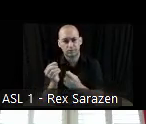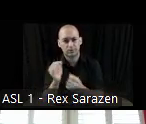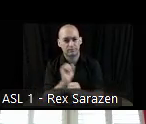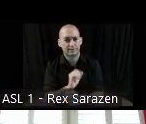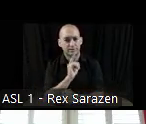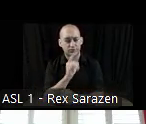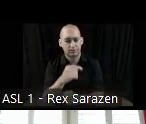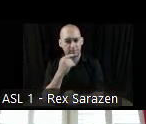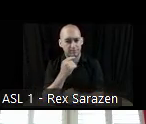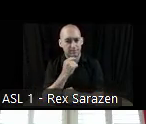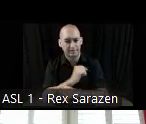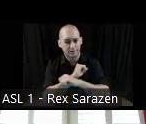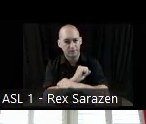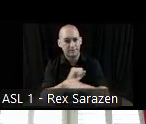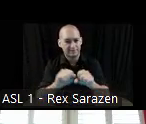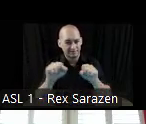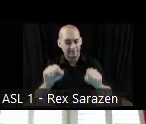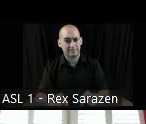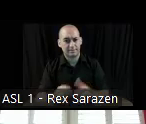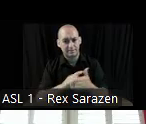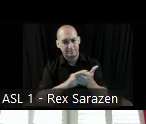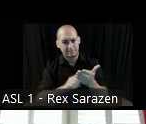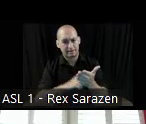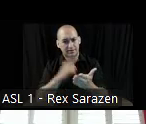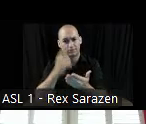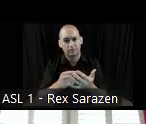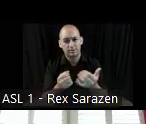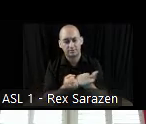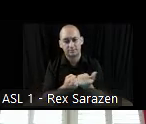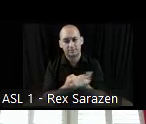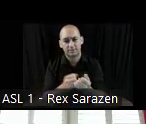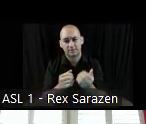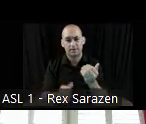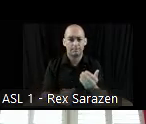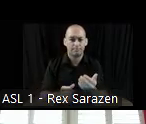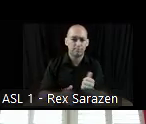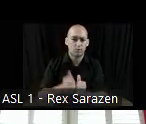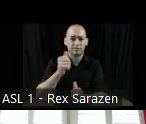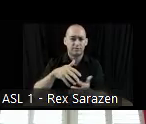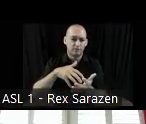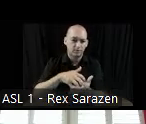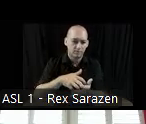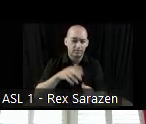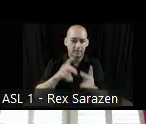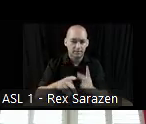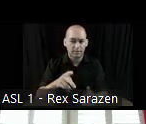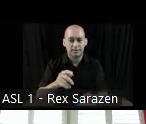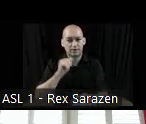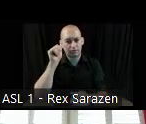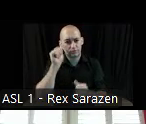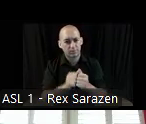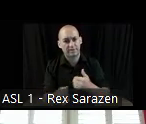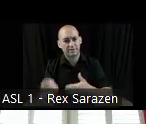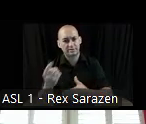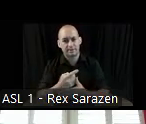public guardian system that was designed to assist the most vulnerable older adults or adults with disability in California is